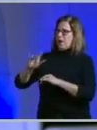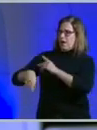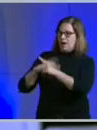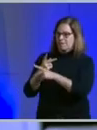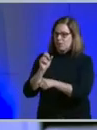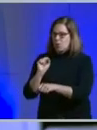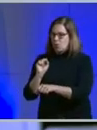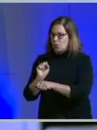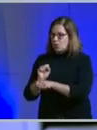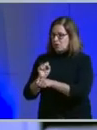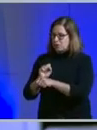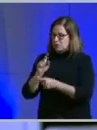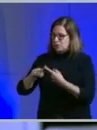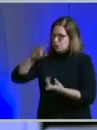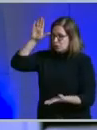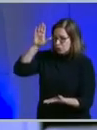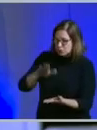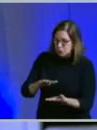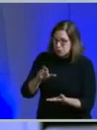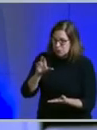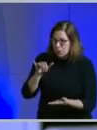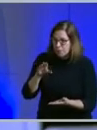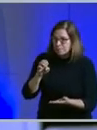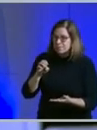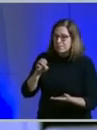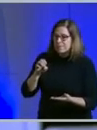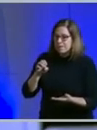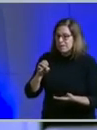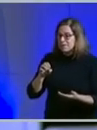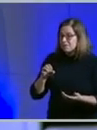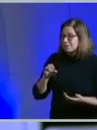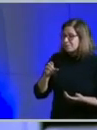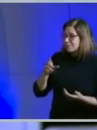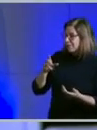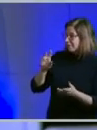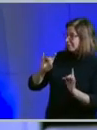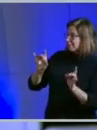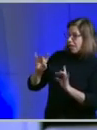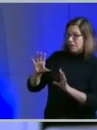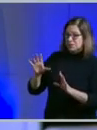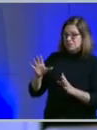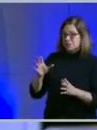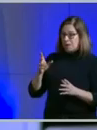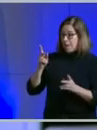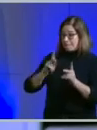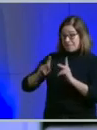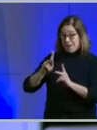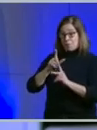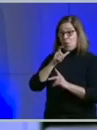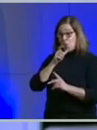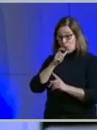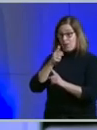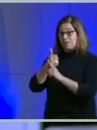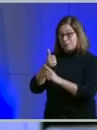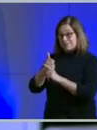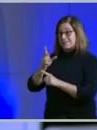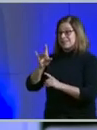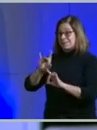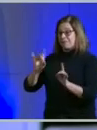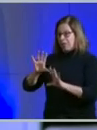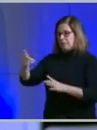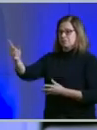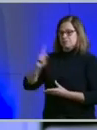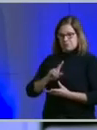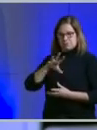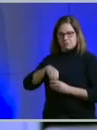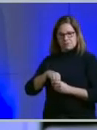because usually the people committing violence themselves have been touched by it. So the ONES office does that, which was, I think, a major achievement of the